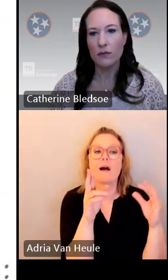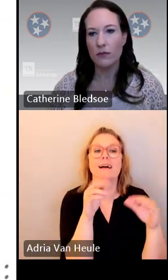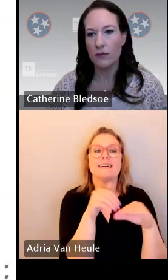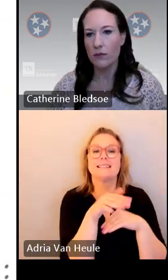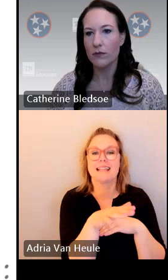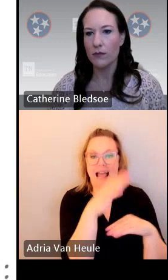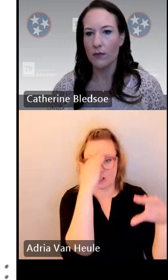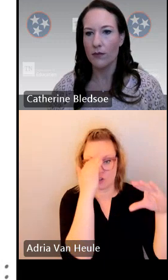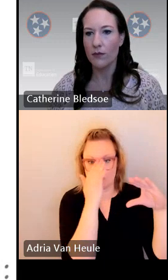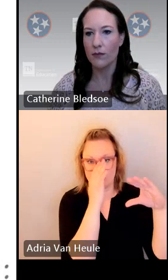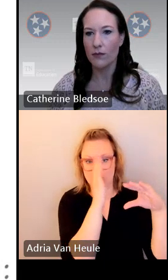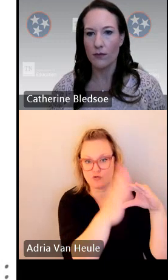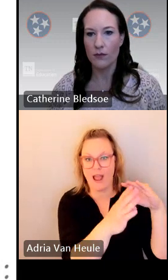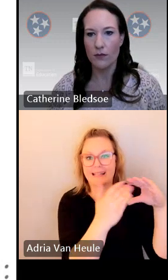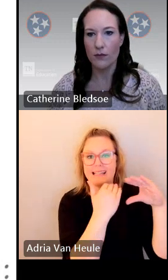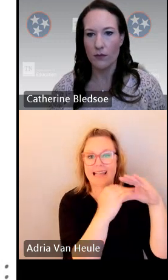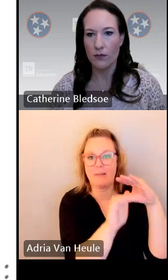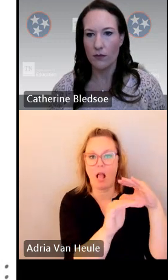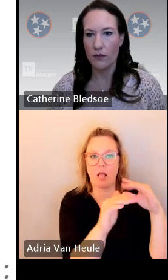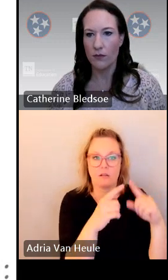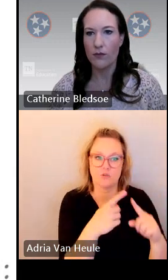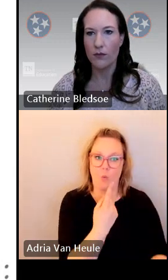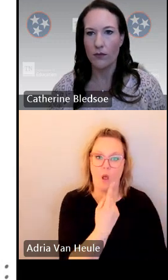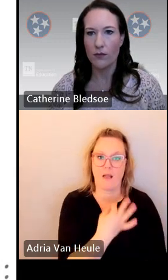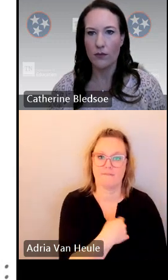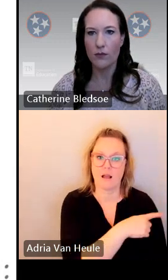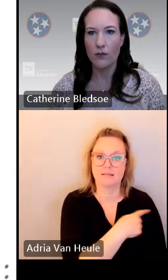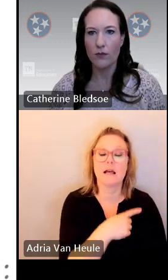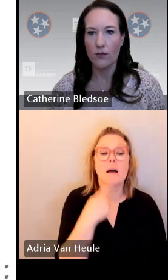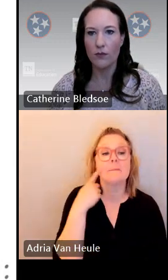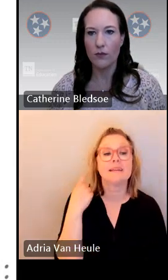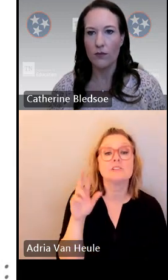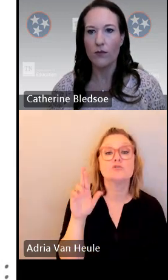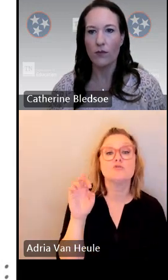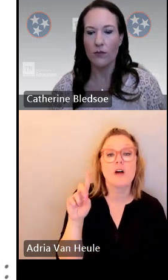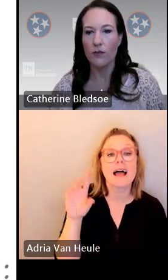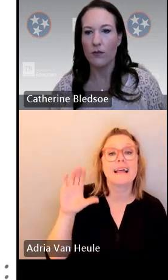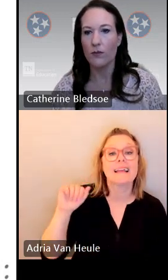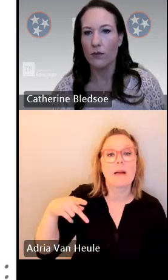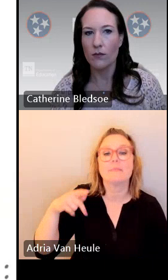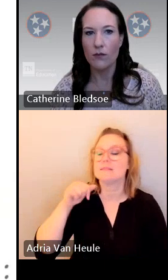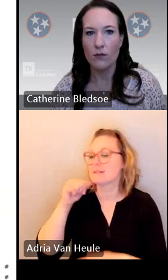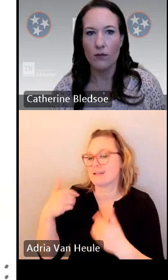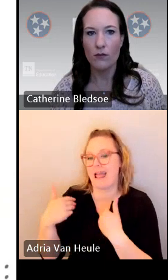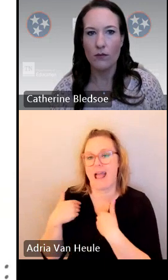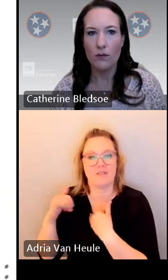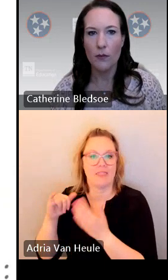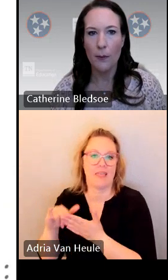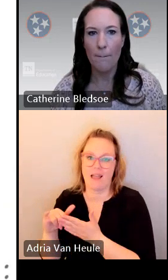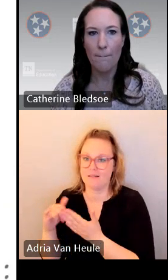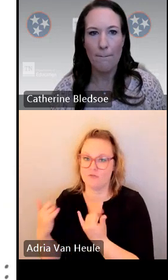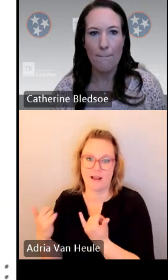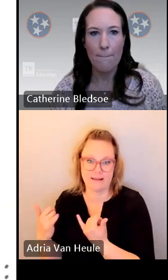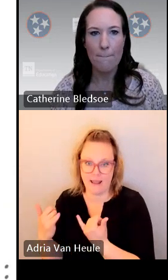of us. Because it doesn't, red cap doesn't really allow for that at the moment, since we've got two separate ways going.